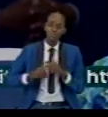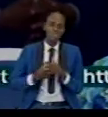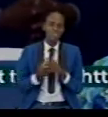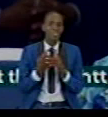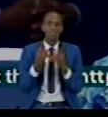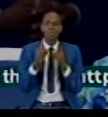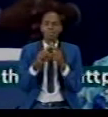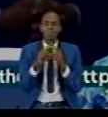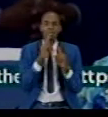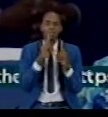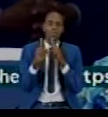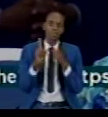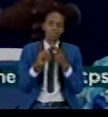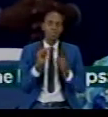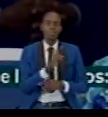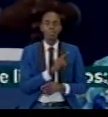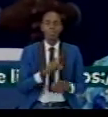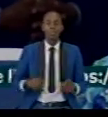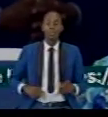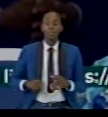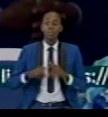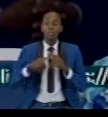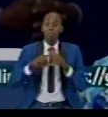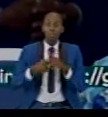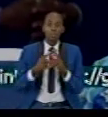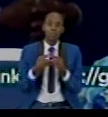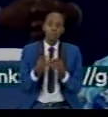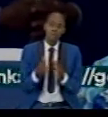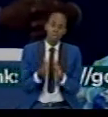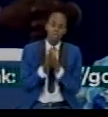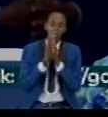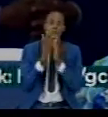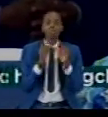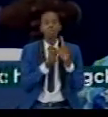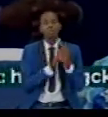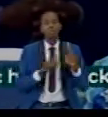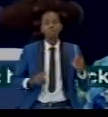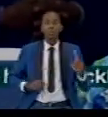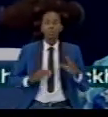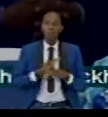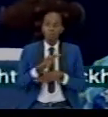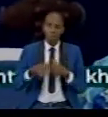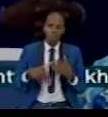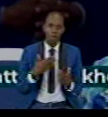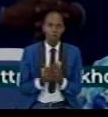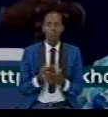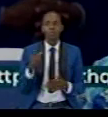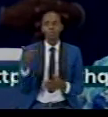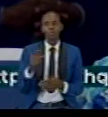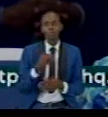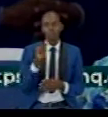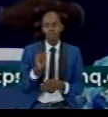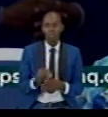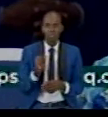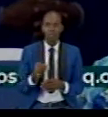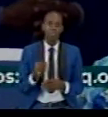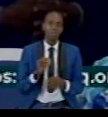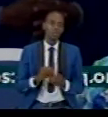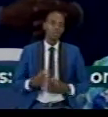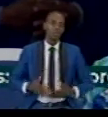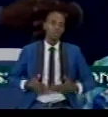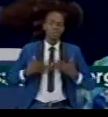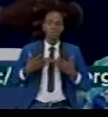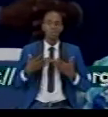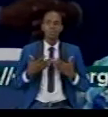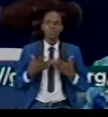when they receive their Miracle you are the one we bring them out those who are on the wheelchair stayed by them and encourage them don't